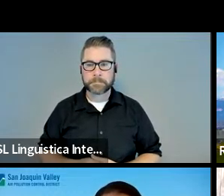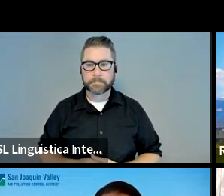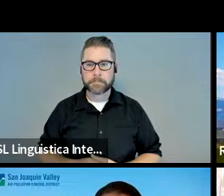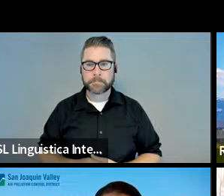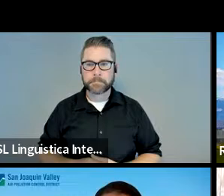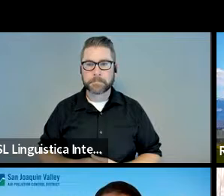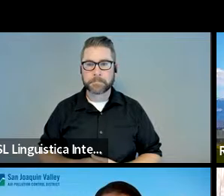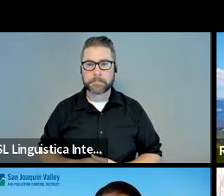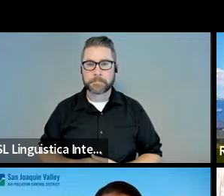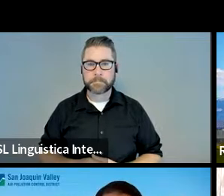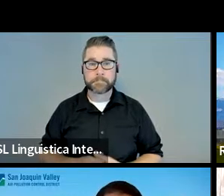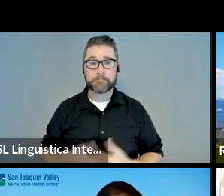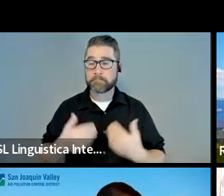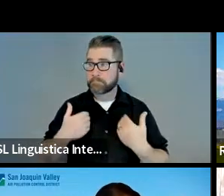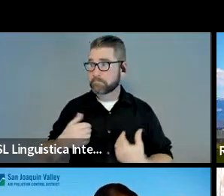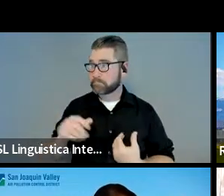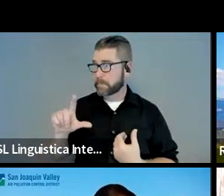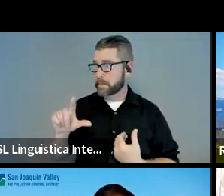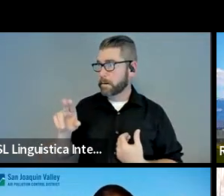This is Laura. Is there